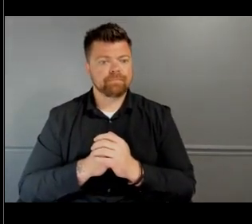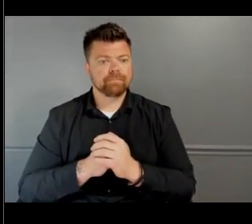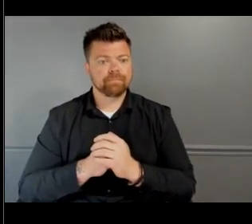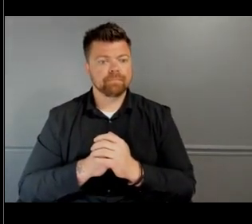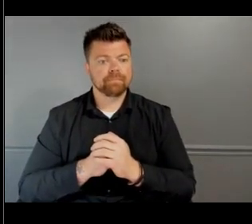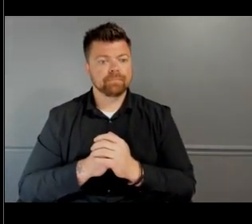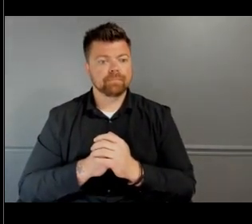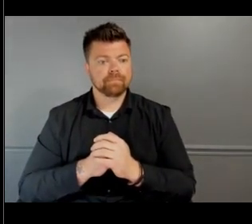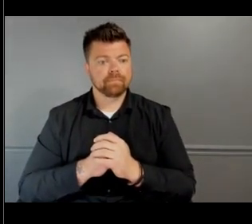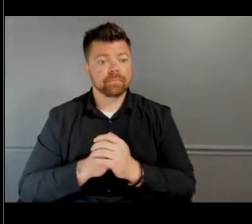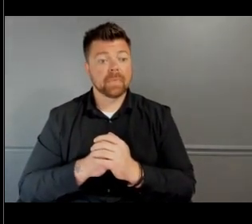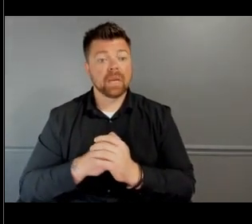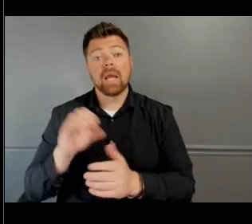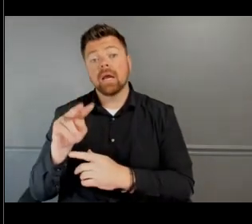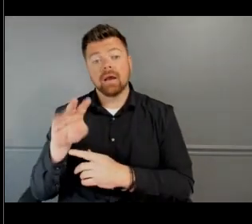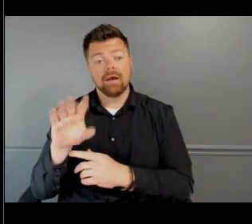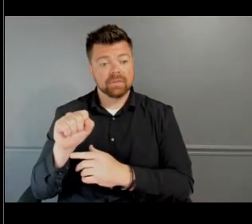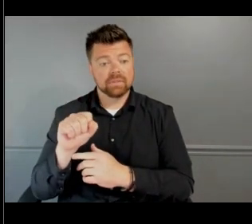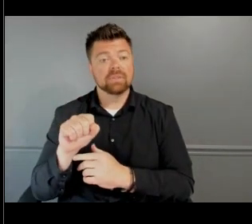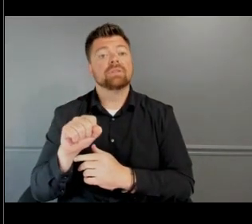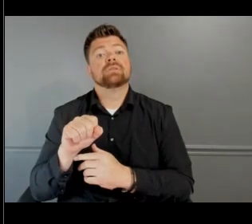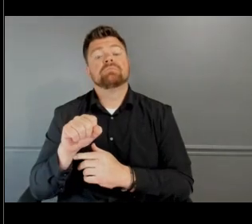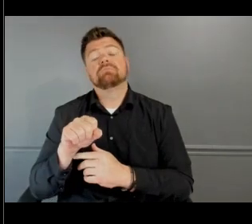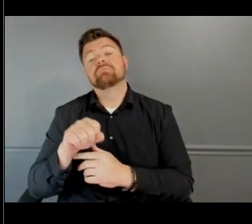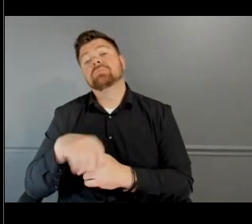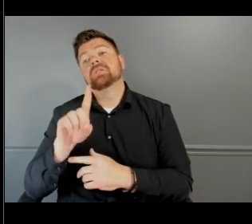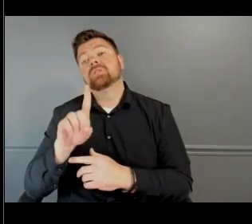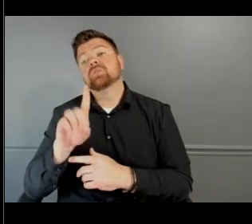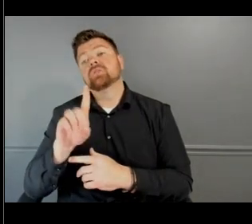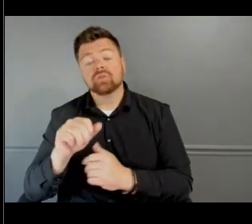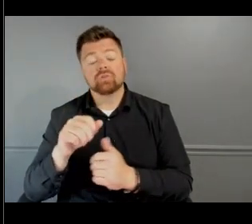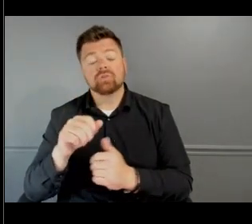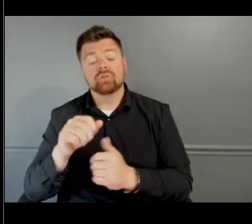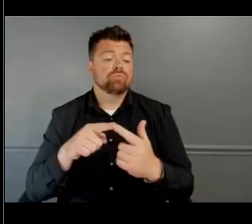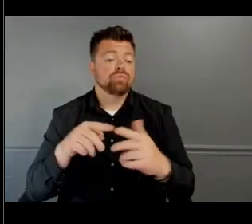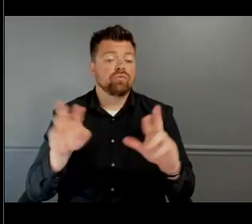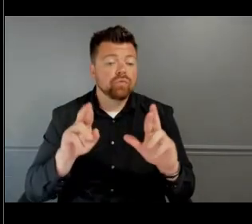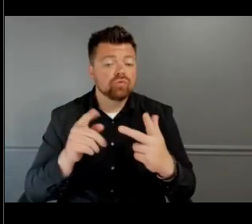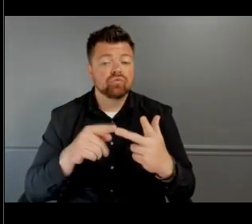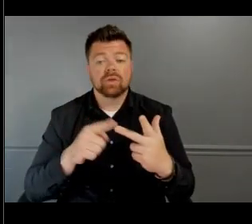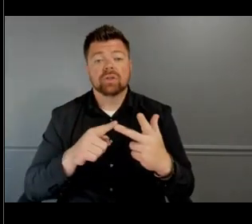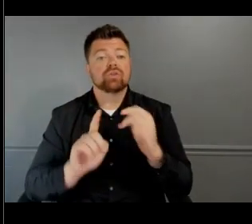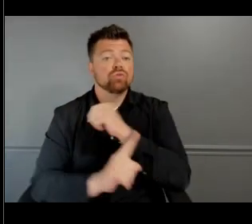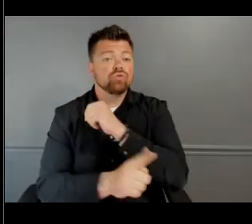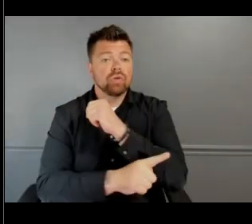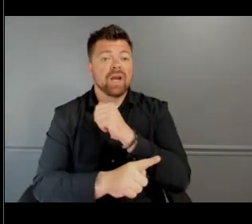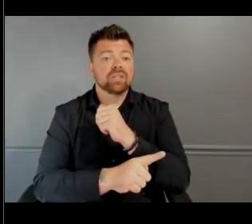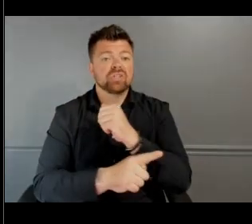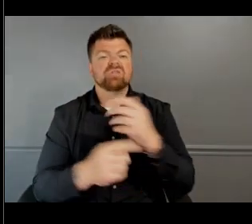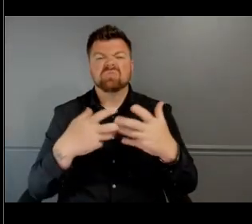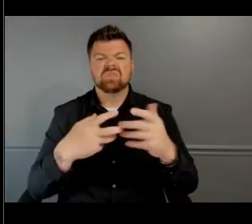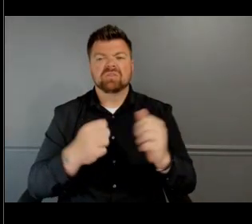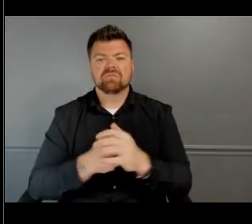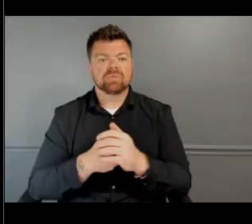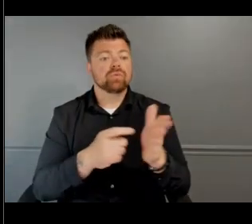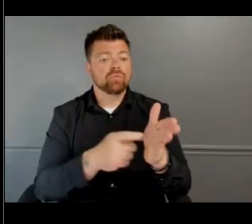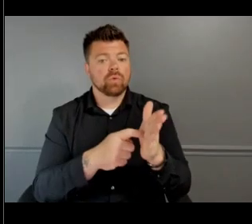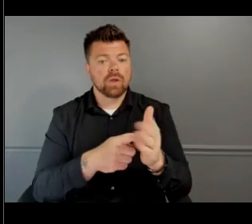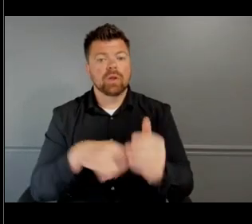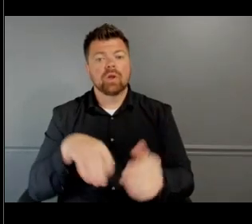At ovens, dishwashers, refrigerators, and trash compactors, the required 30